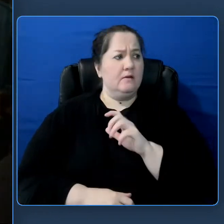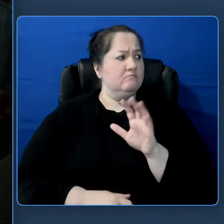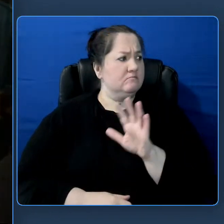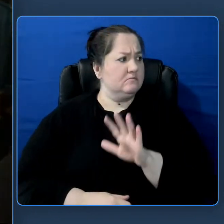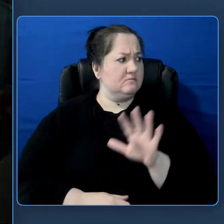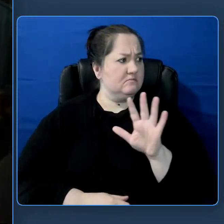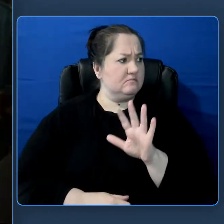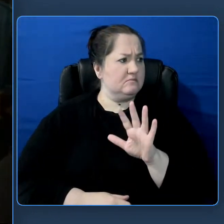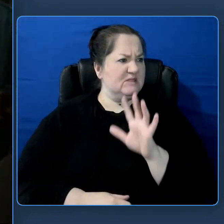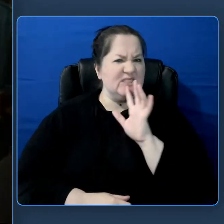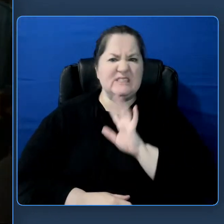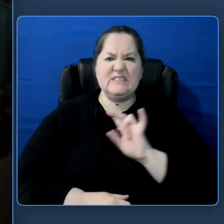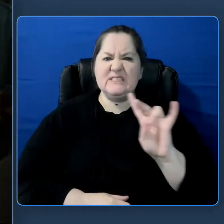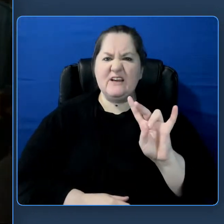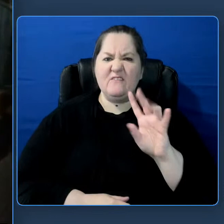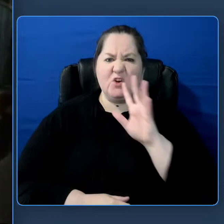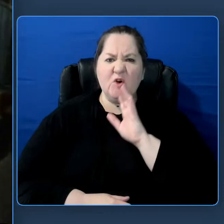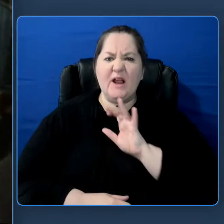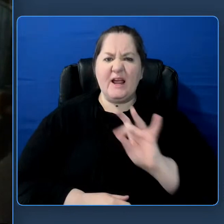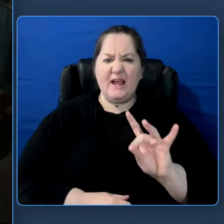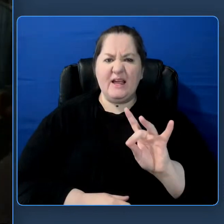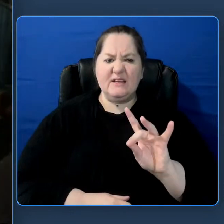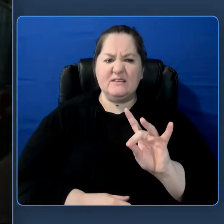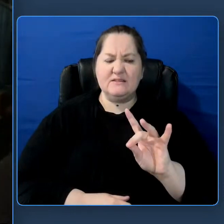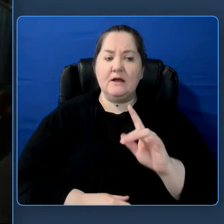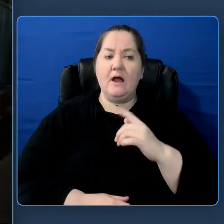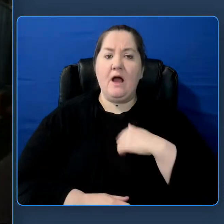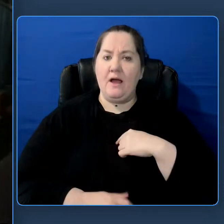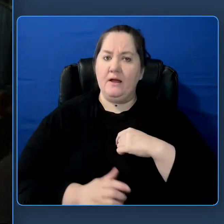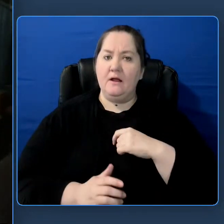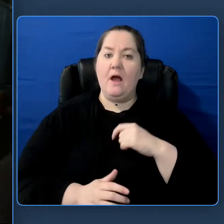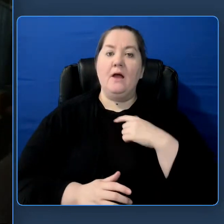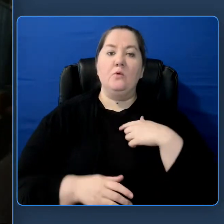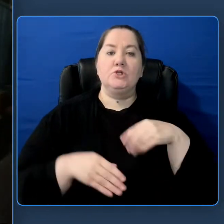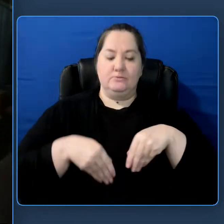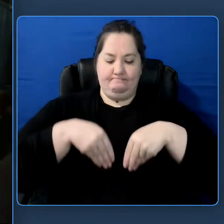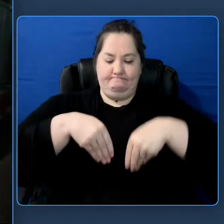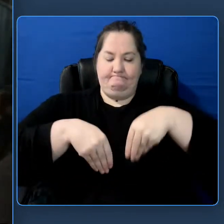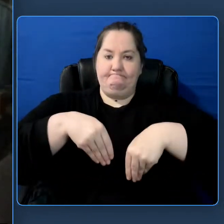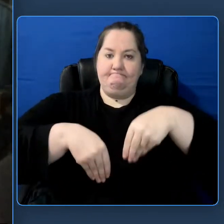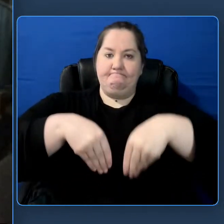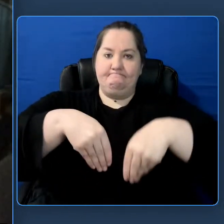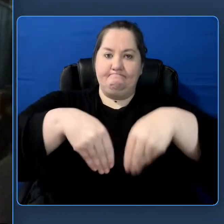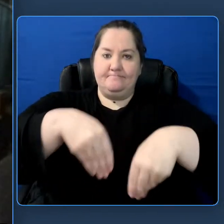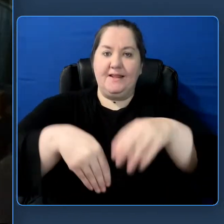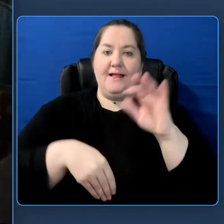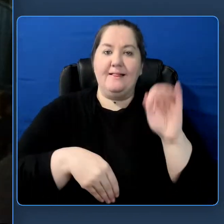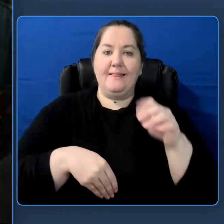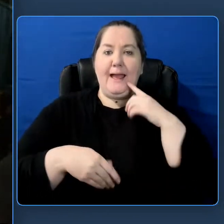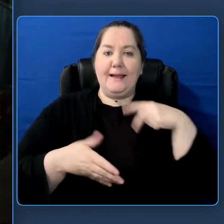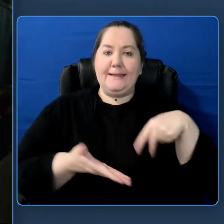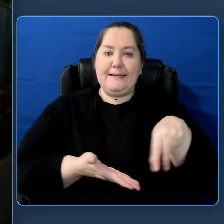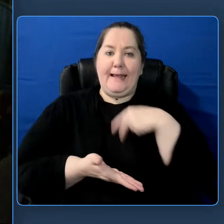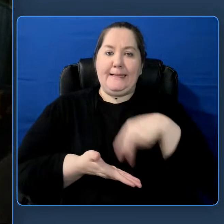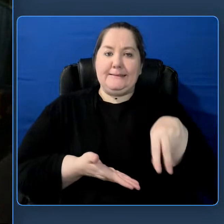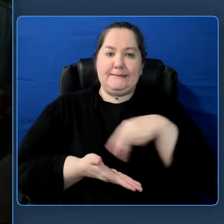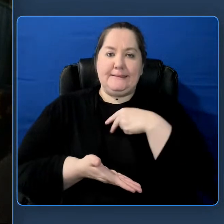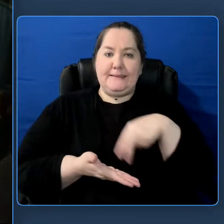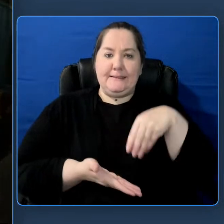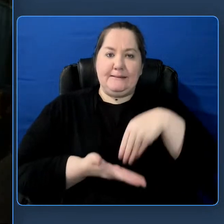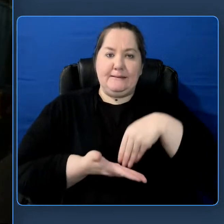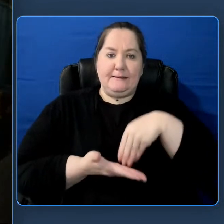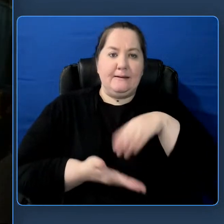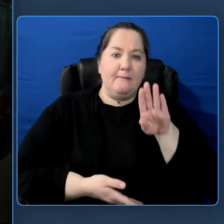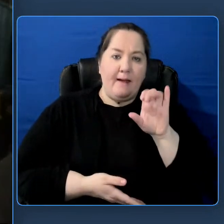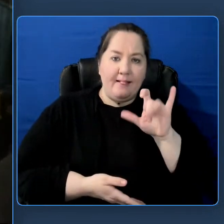around 7 or 8, I had an operation because I used to walk on my toes like a ballerina. And around the time of 7 or 8, they decided they wanted